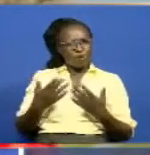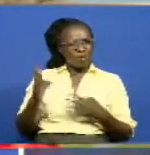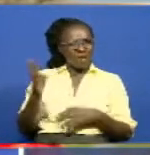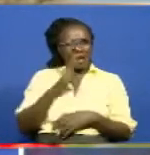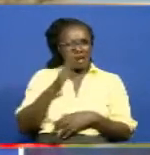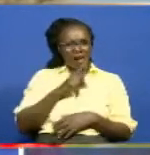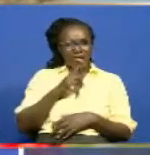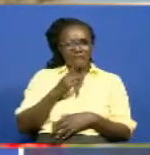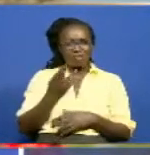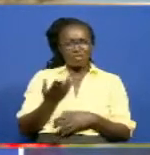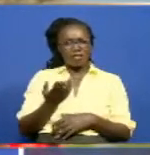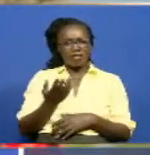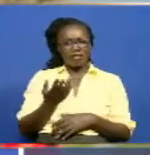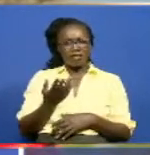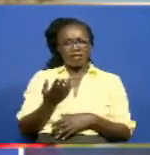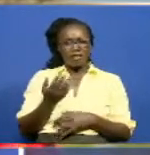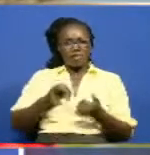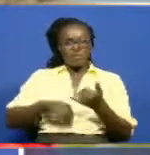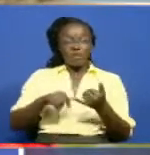of master's infertility.